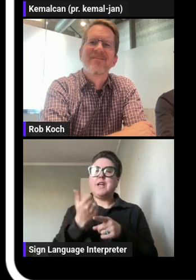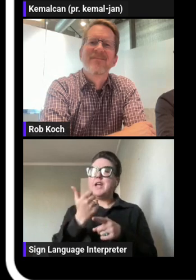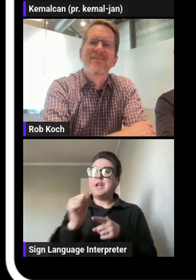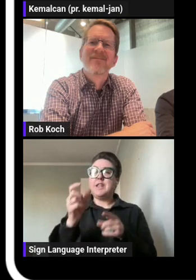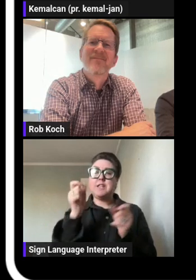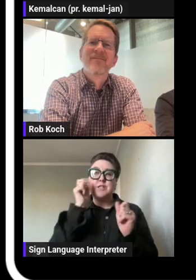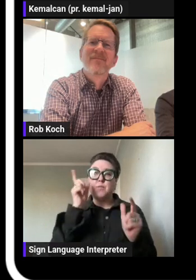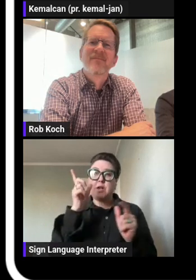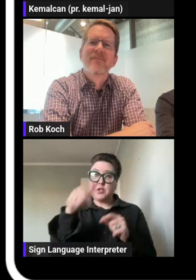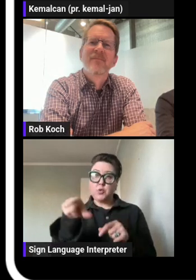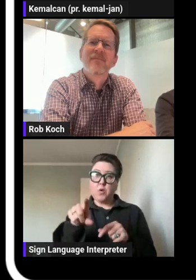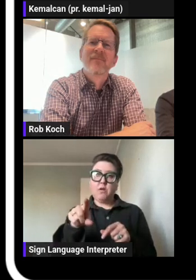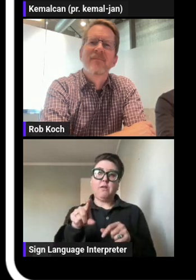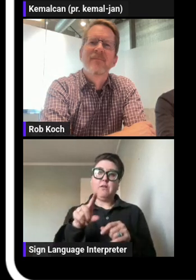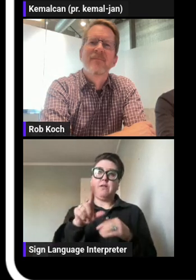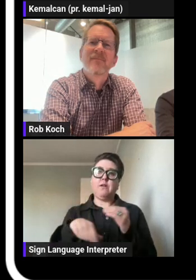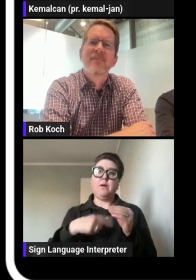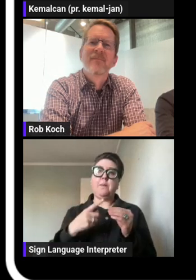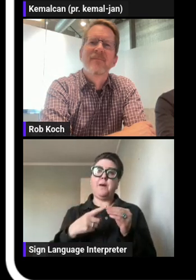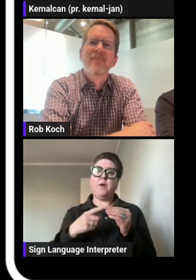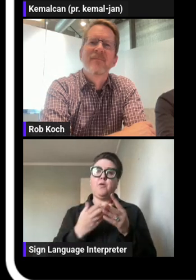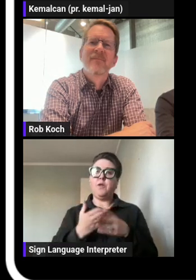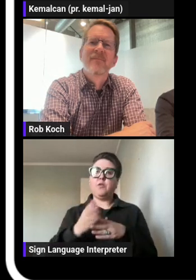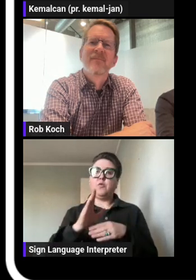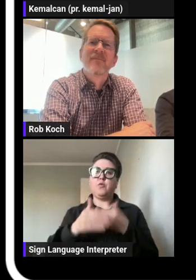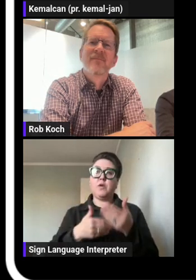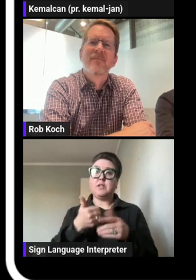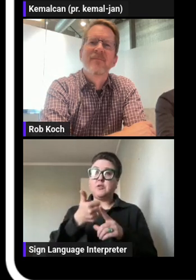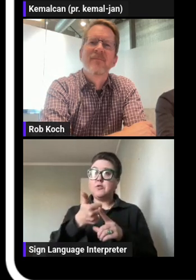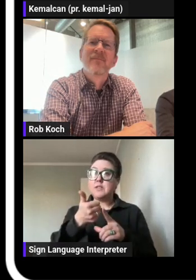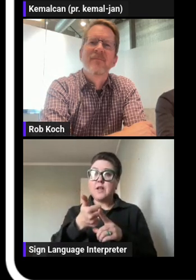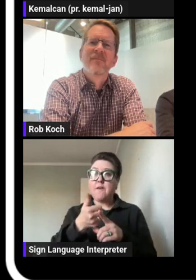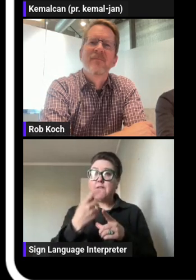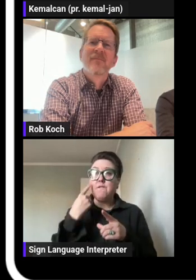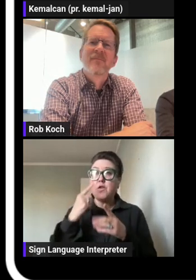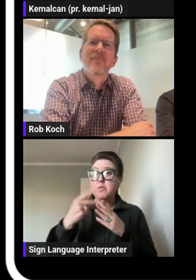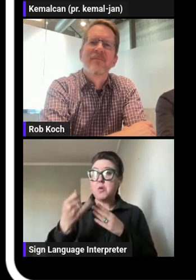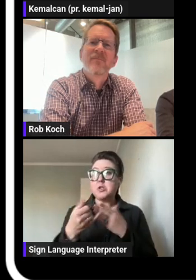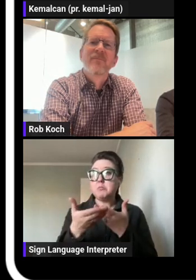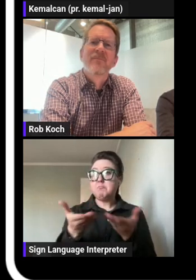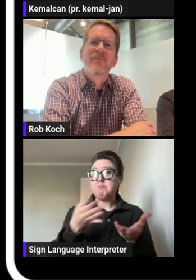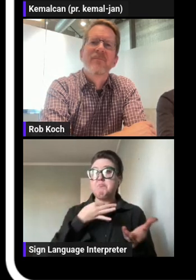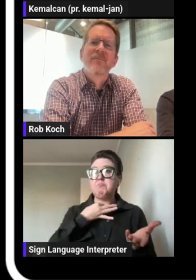you about going through this process yourself for this project?